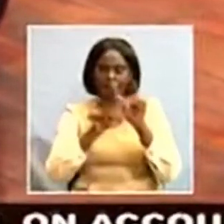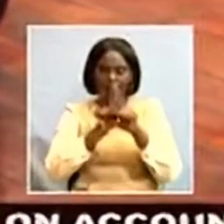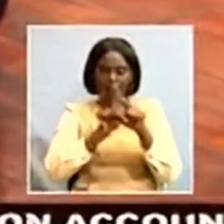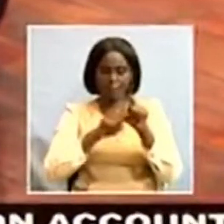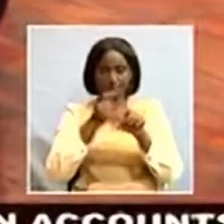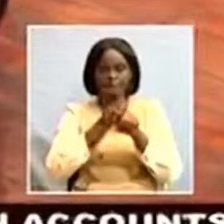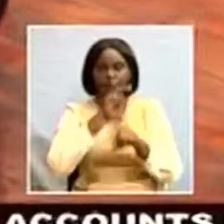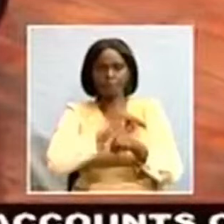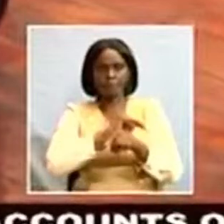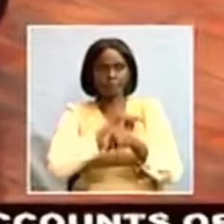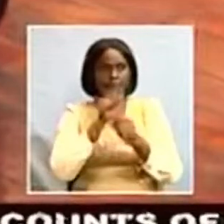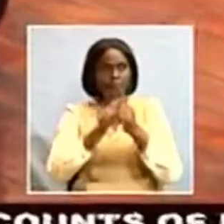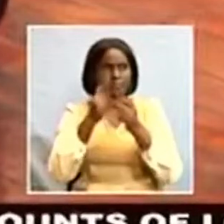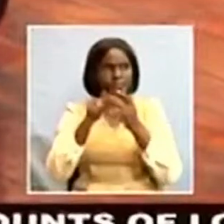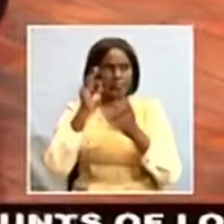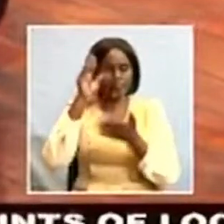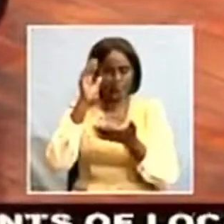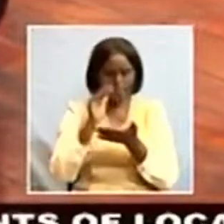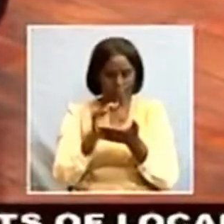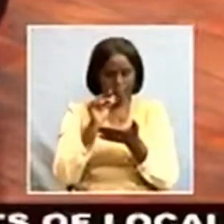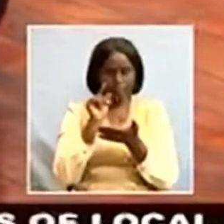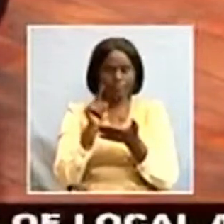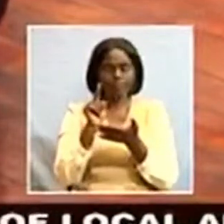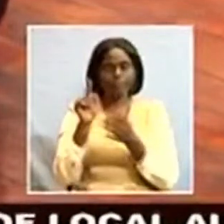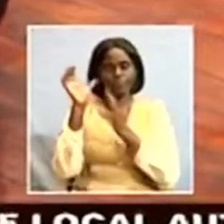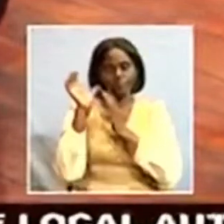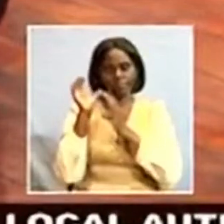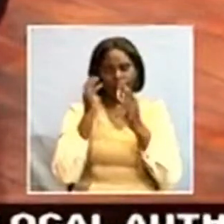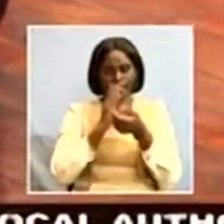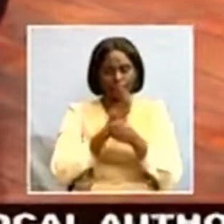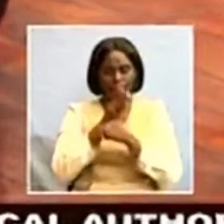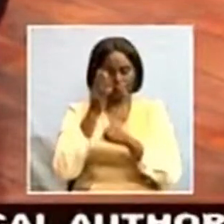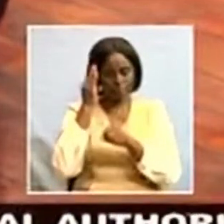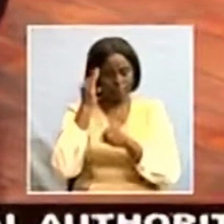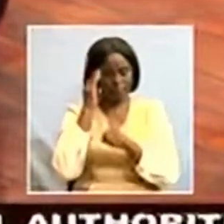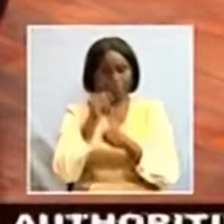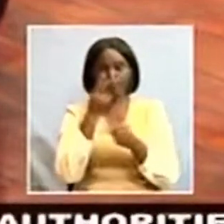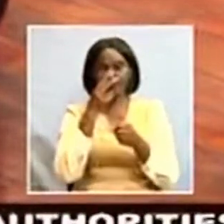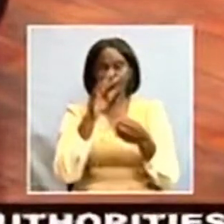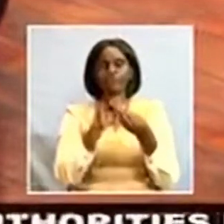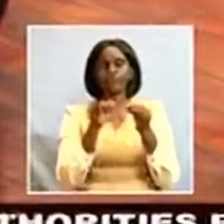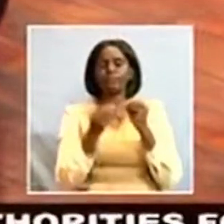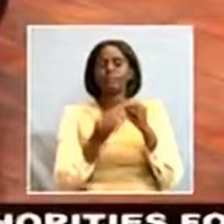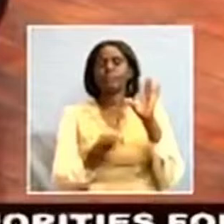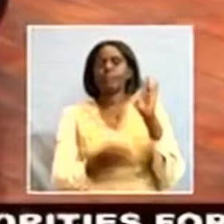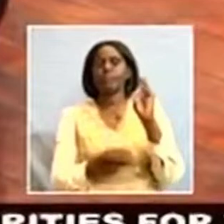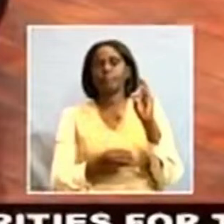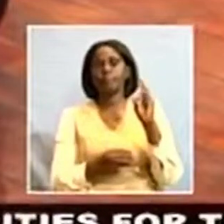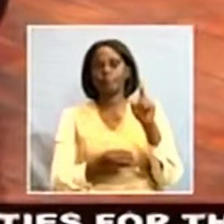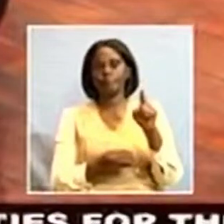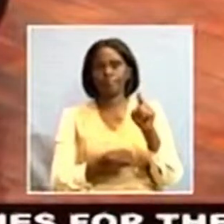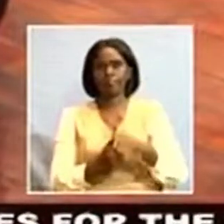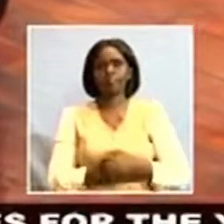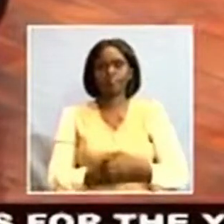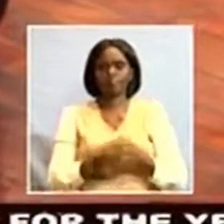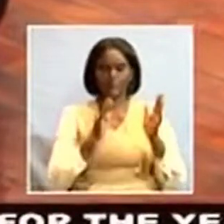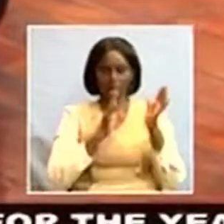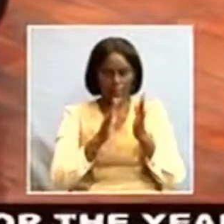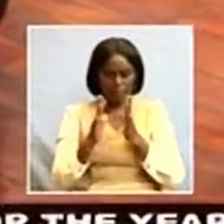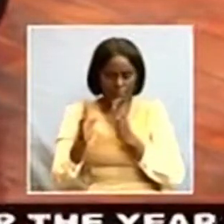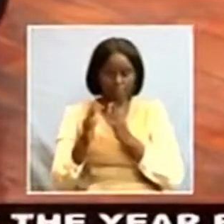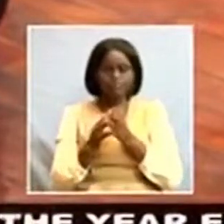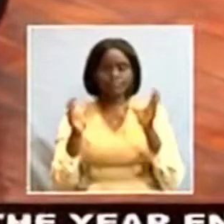NAPSA, which is likely to reduce the debt burden once realized. See Appendix number 7. Remedial